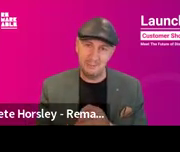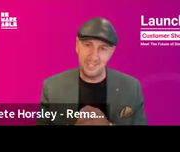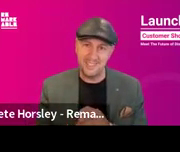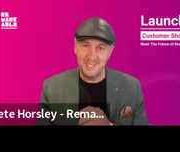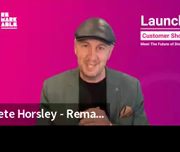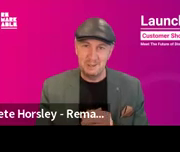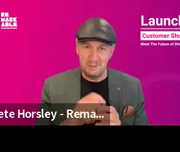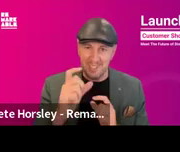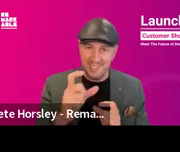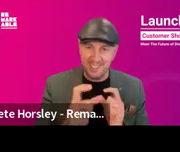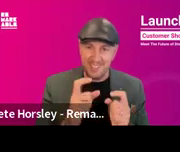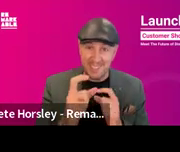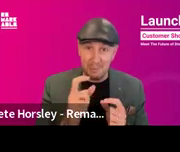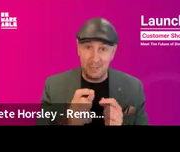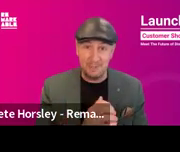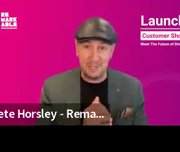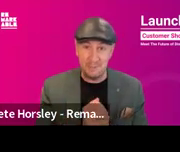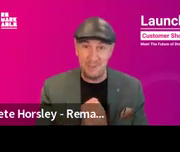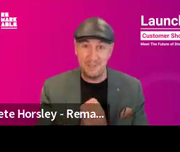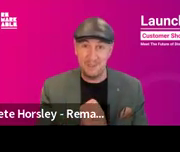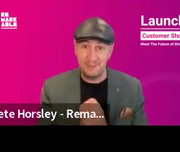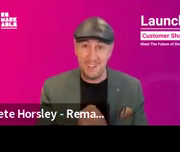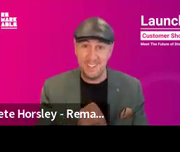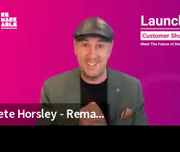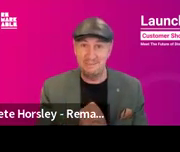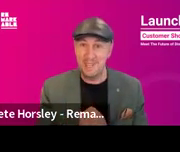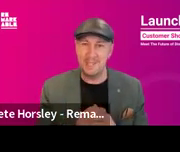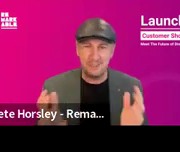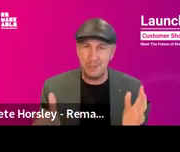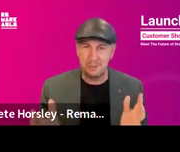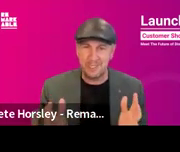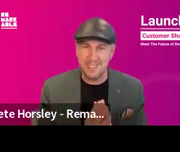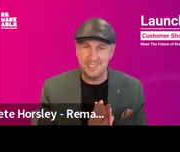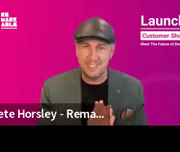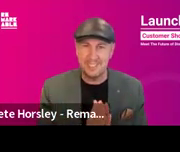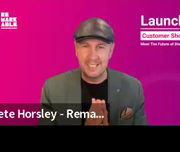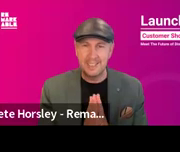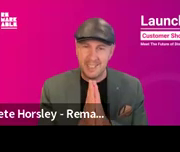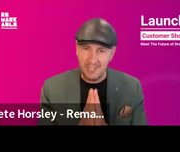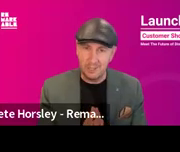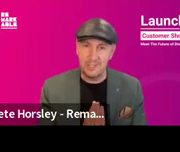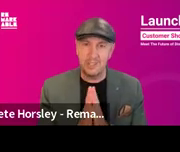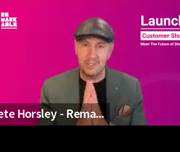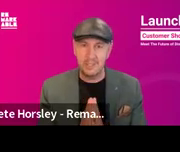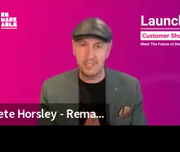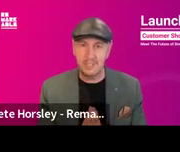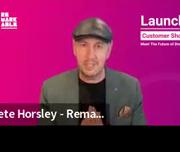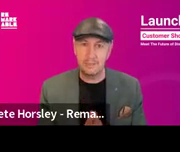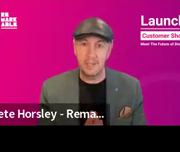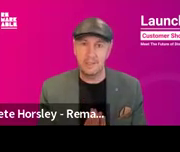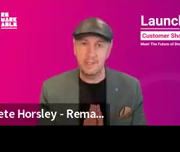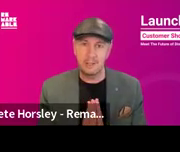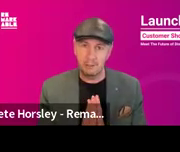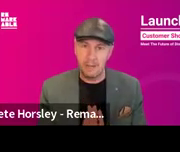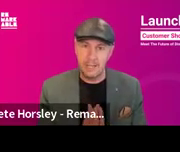last 8 weeks. We've seen just a snippet of some of those so far, and it's incredible, isn't it? Like the technologies that